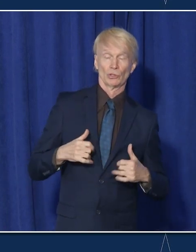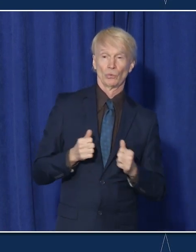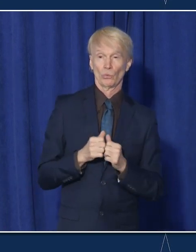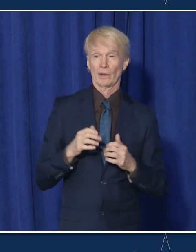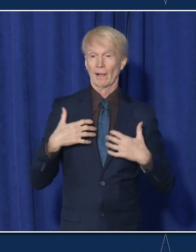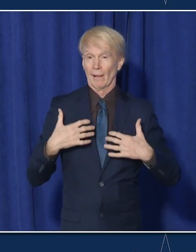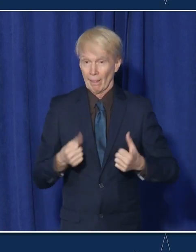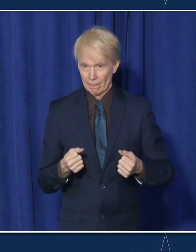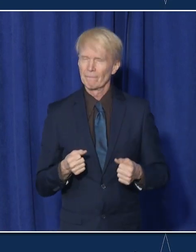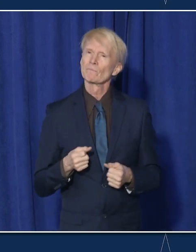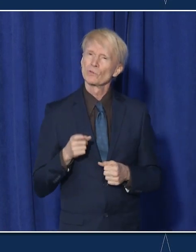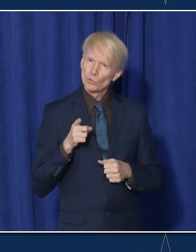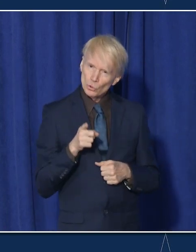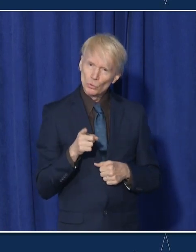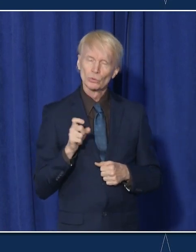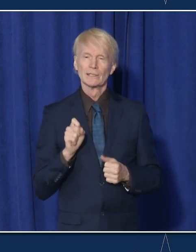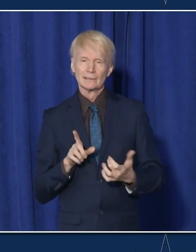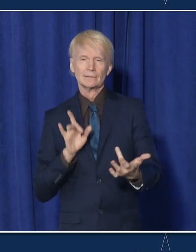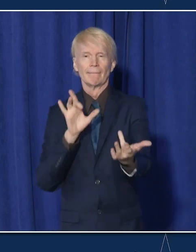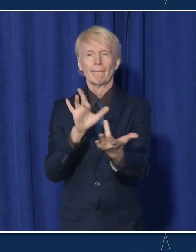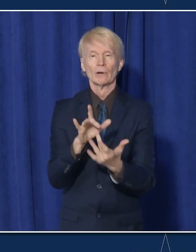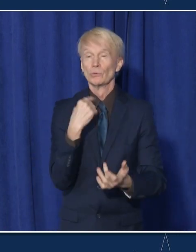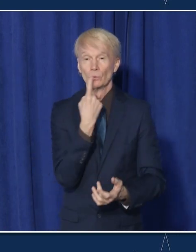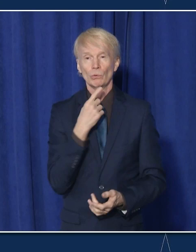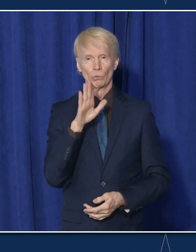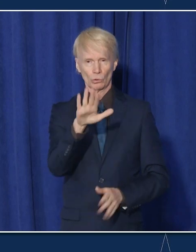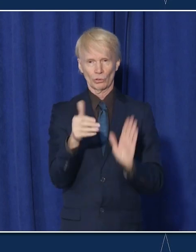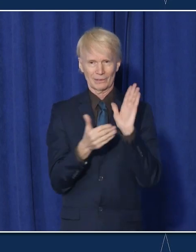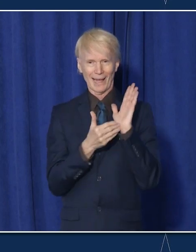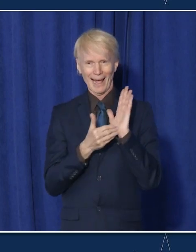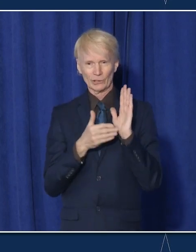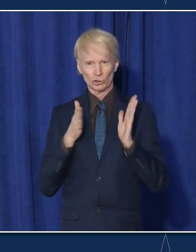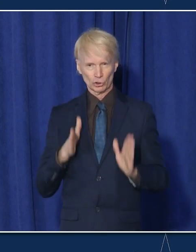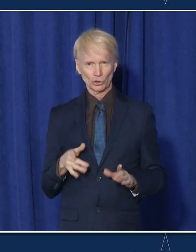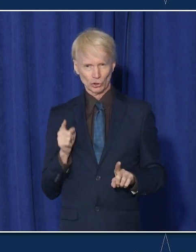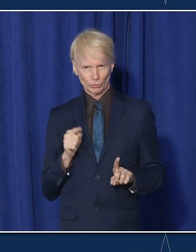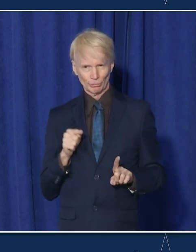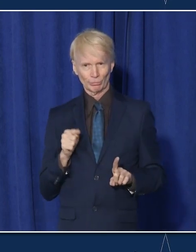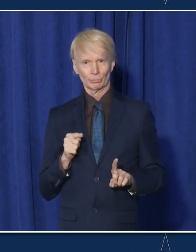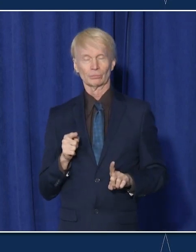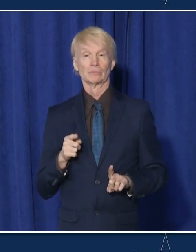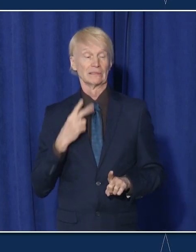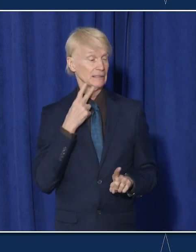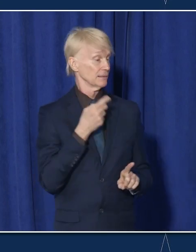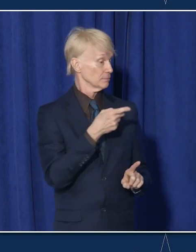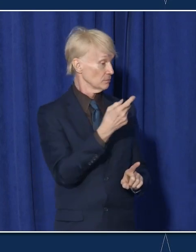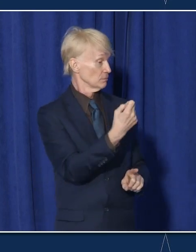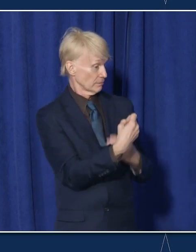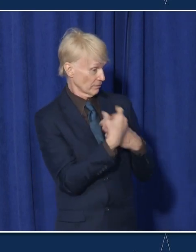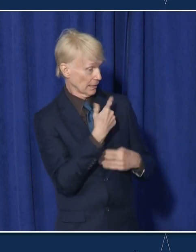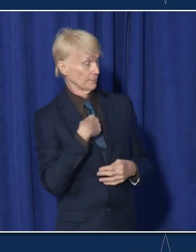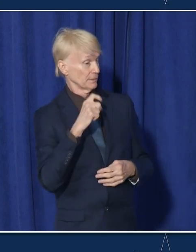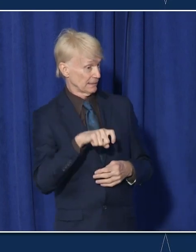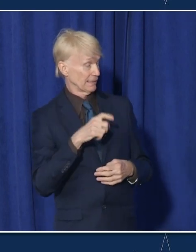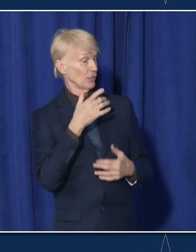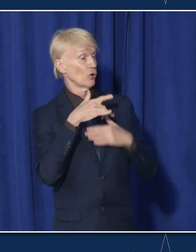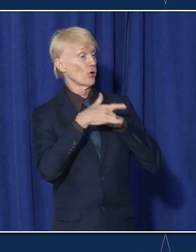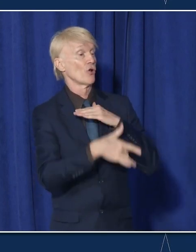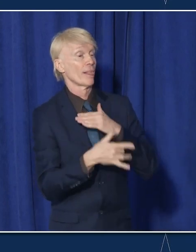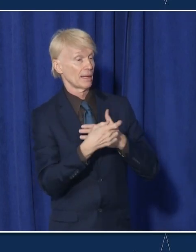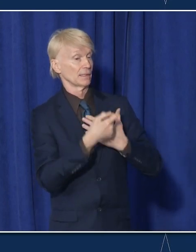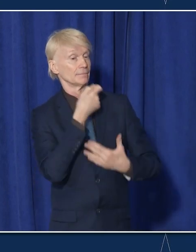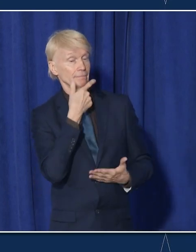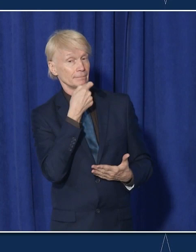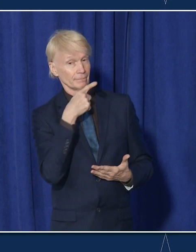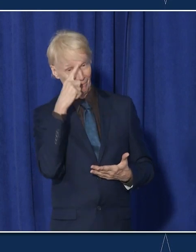you to reach out to your doctor to see if they recommend early treatment for COVID-19.